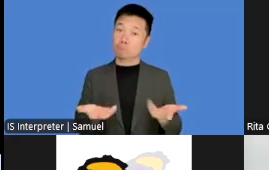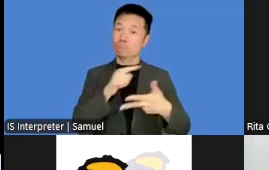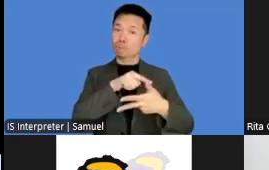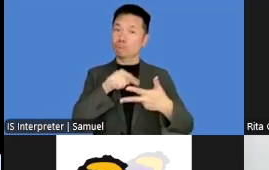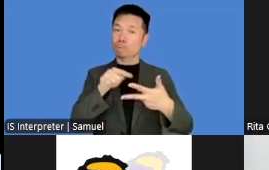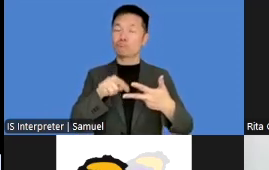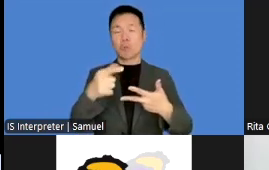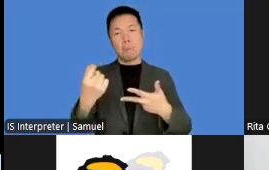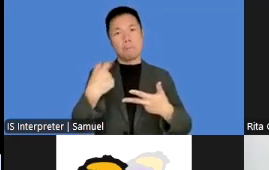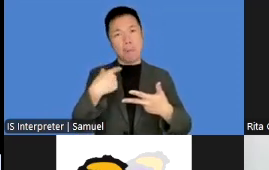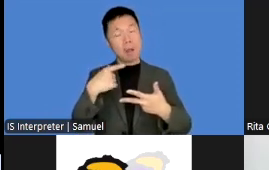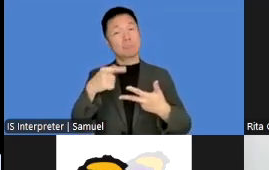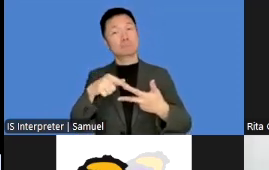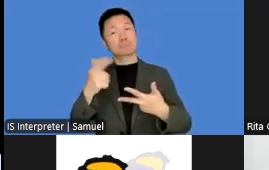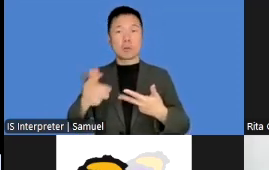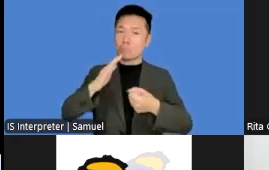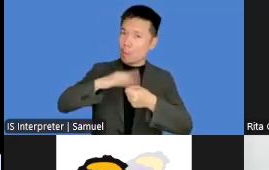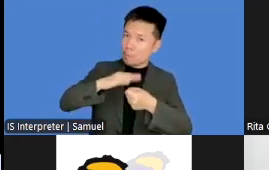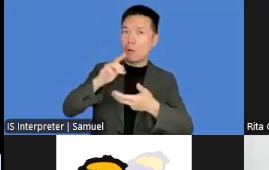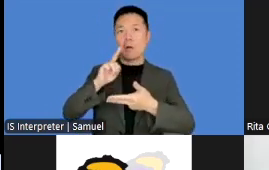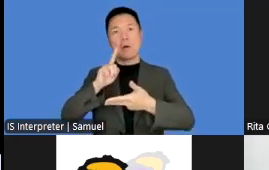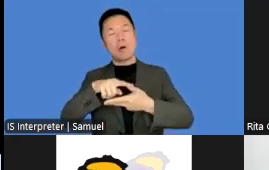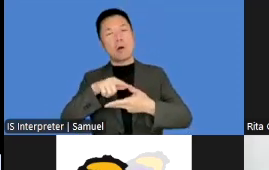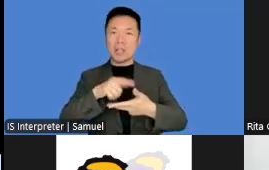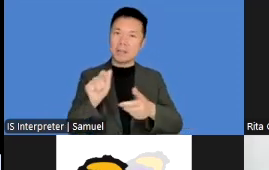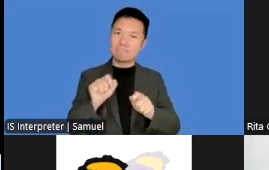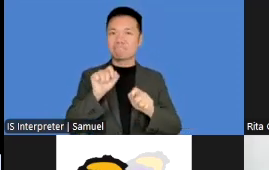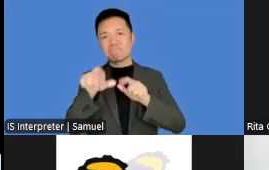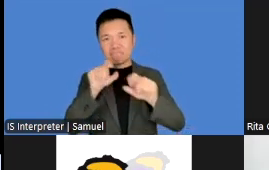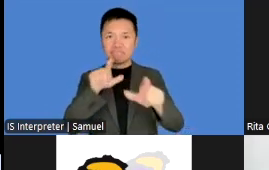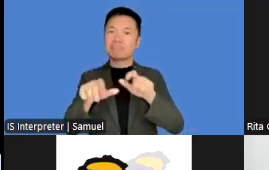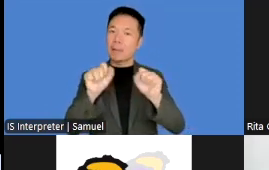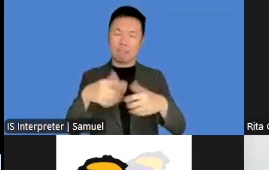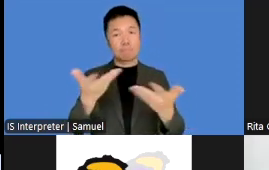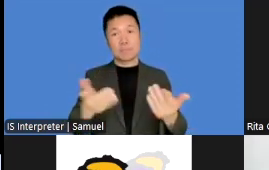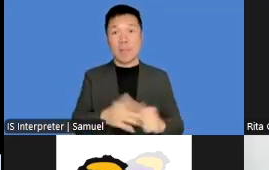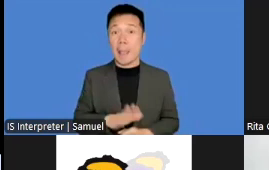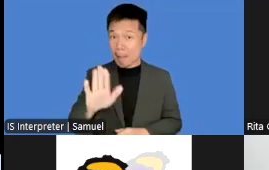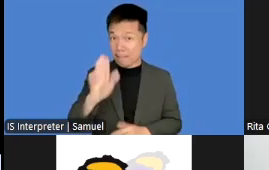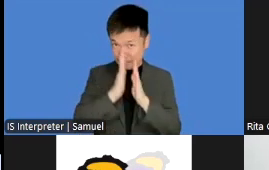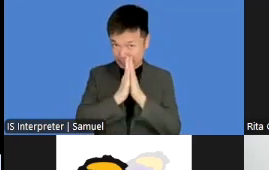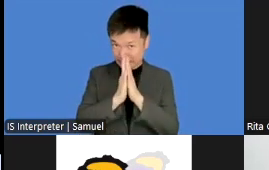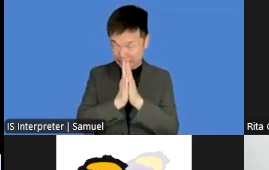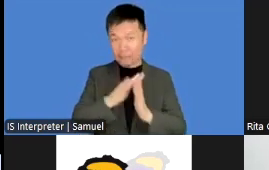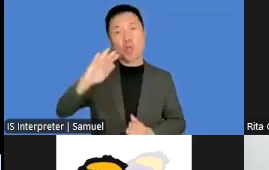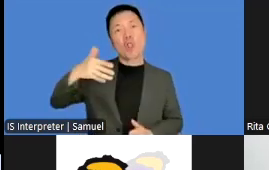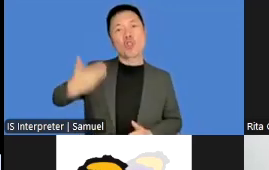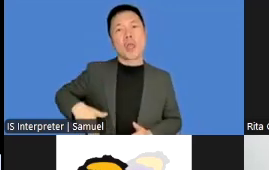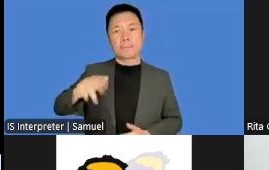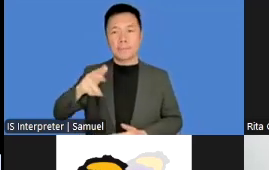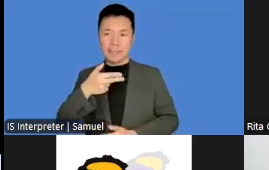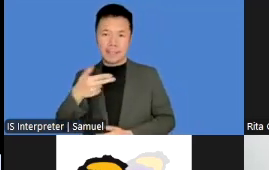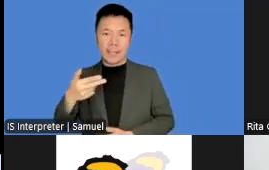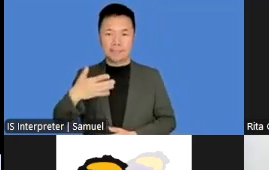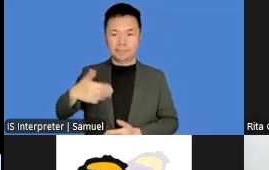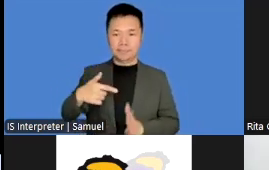And just a few accessibility tips. Always remember to introduce yourself before speaking. So I am Sabiha. I'm